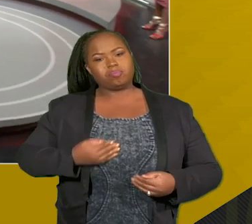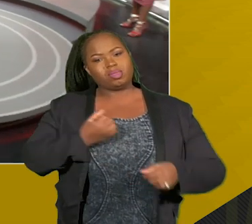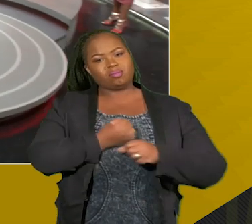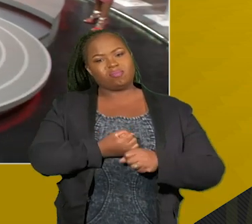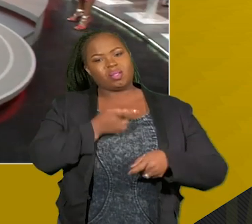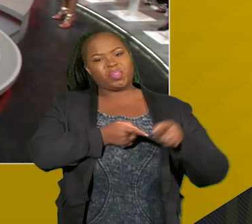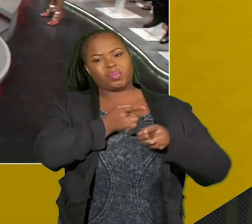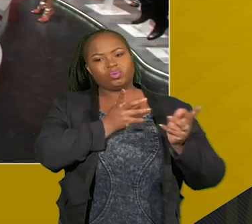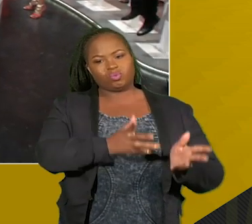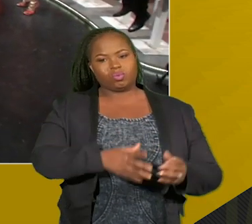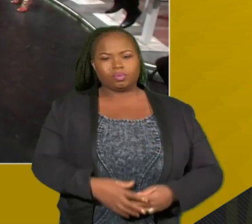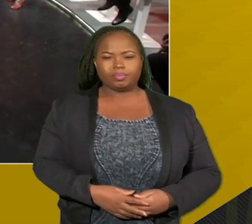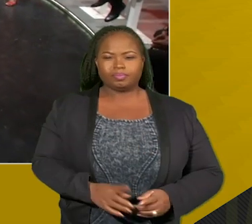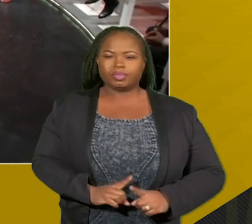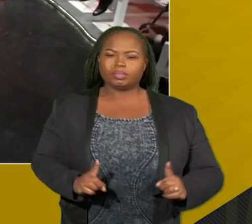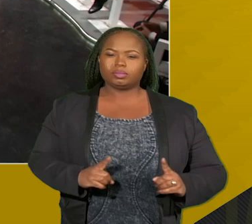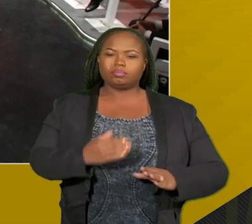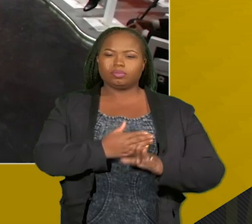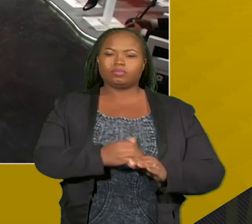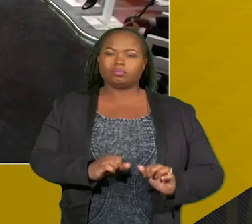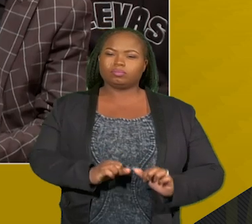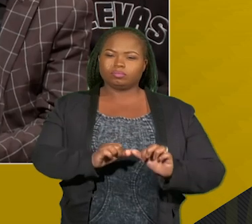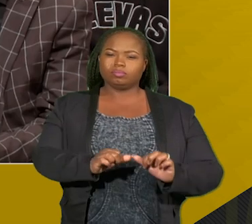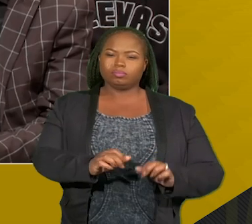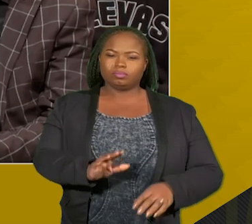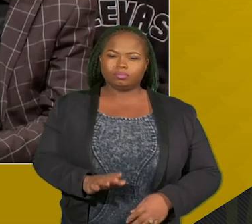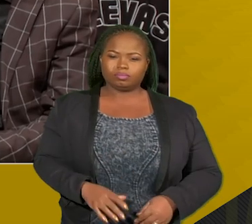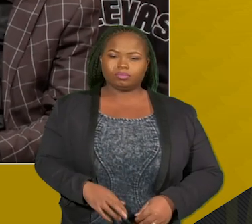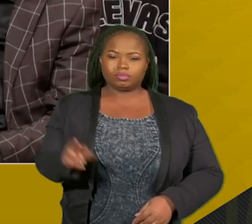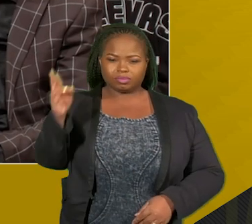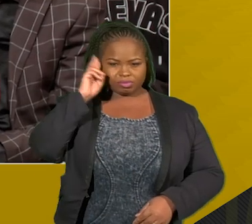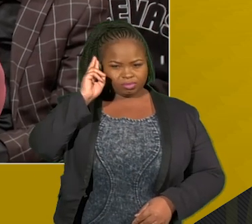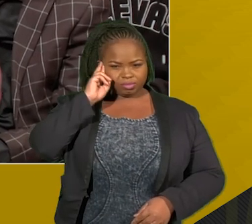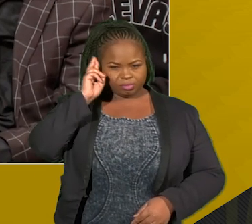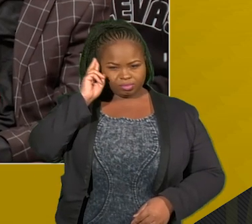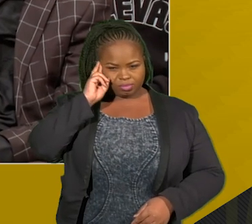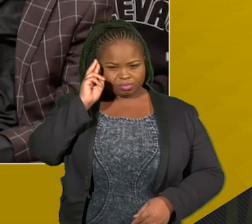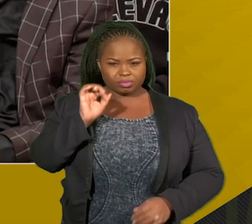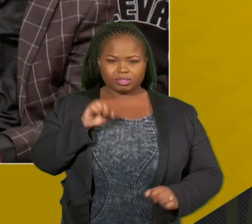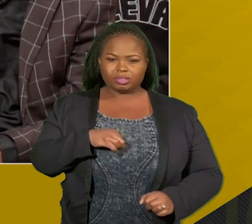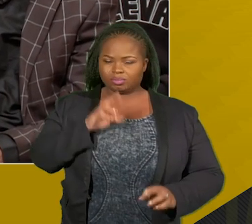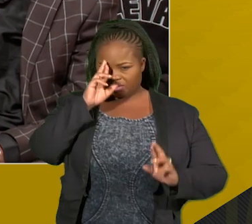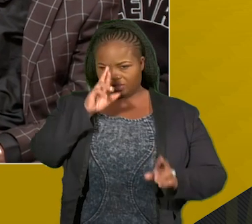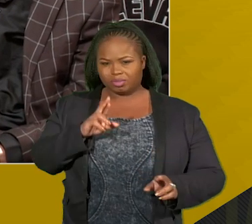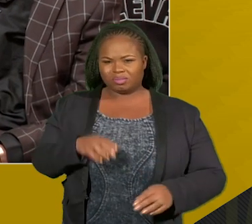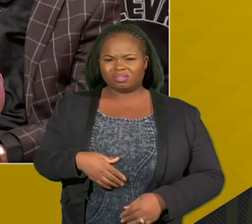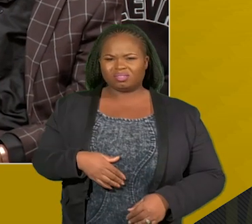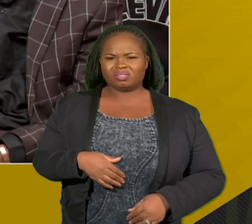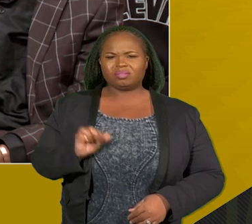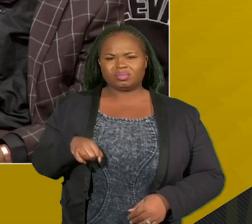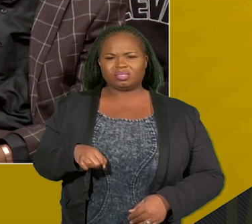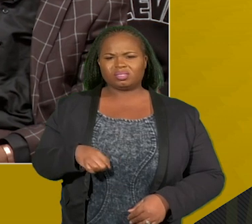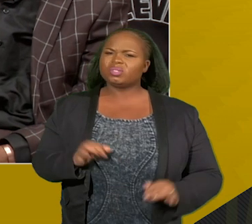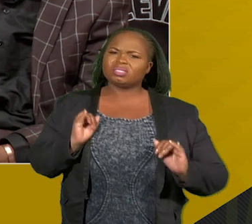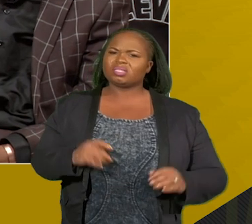I think before we carry on the conversation, Arunel Khone, let's remember, and I would like to, but with all due respect, let's take